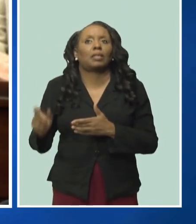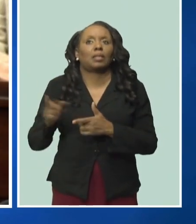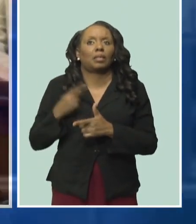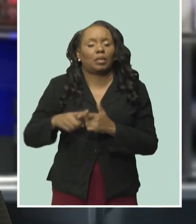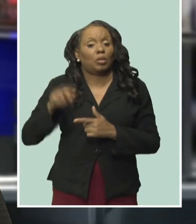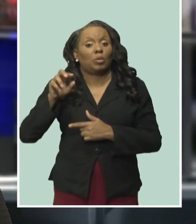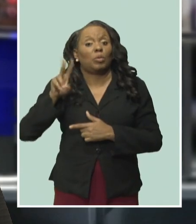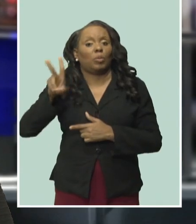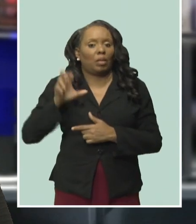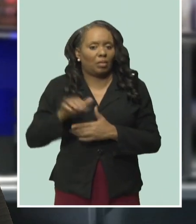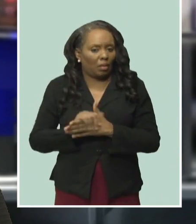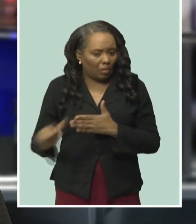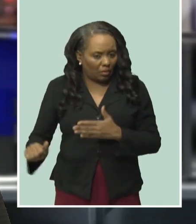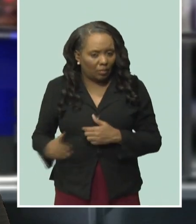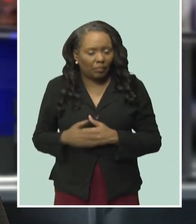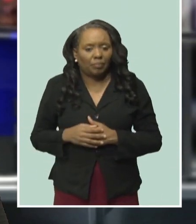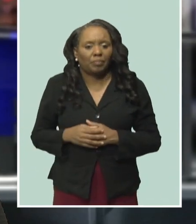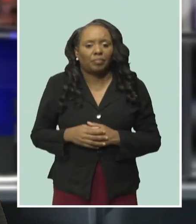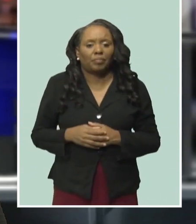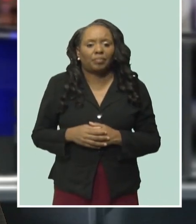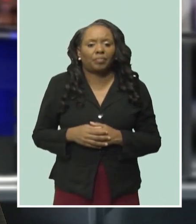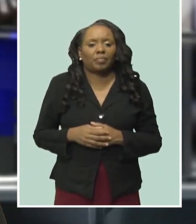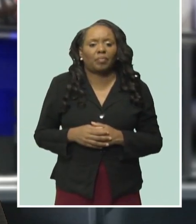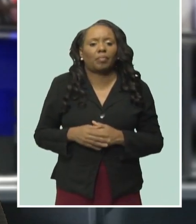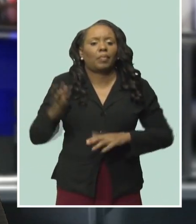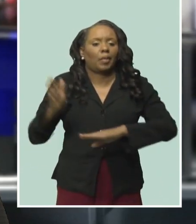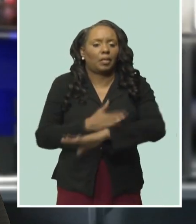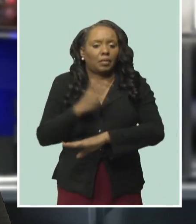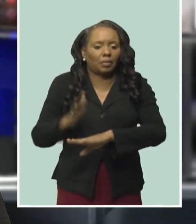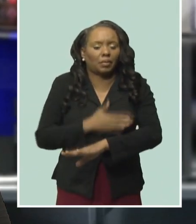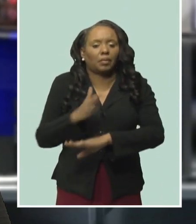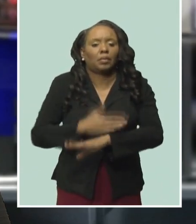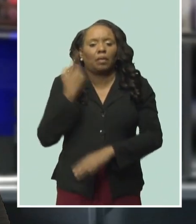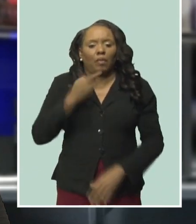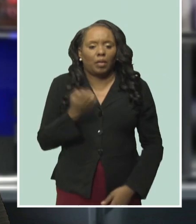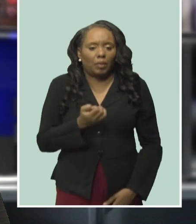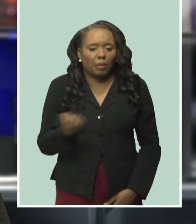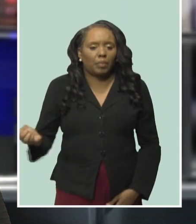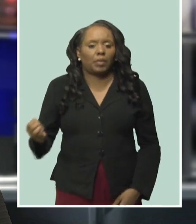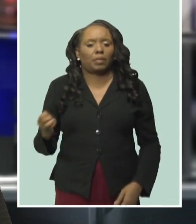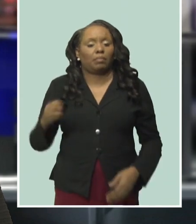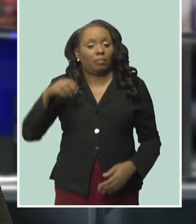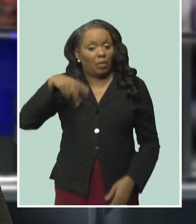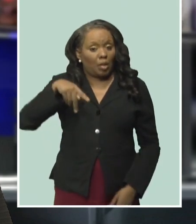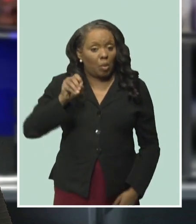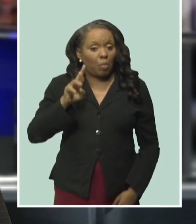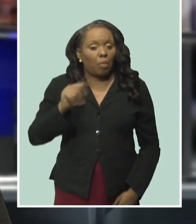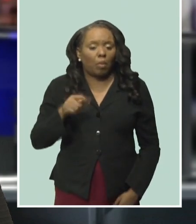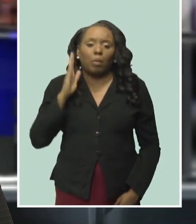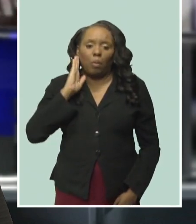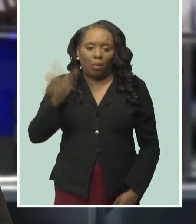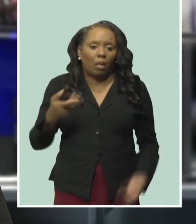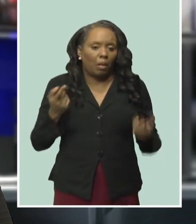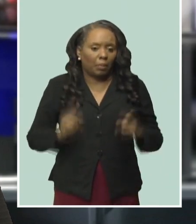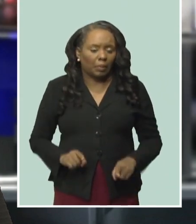$200. Mr. Jean-Marie has also revealed upgrades to the infrastructure and equipment at the Bridgetown Port are in the works.